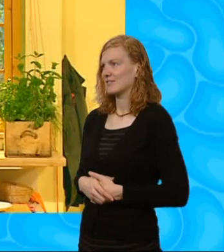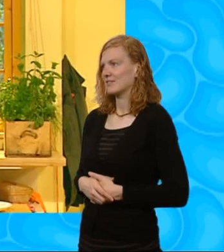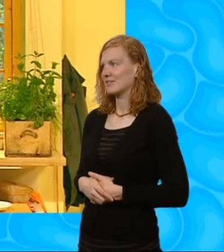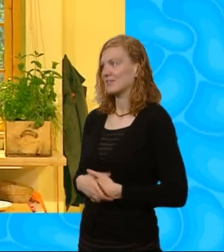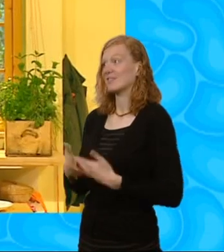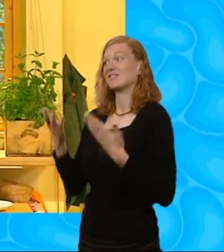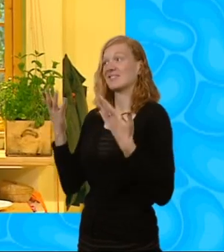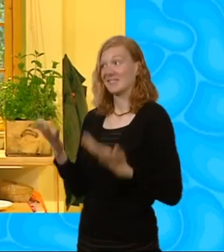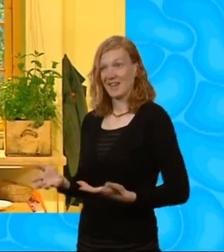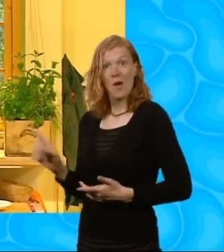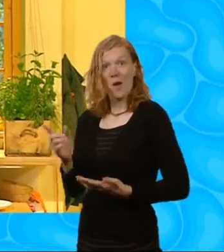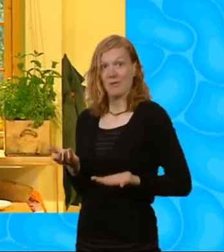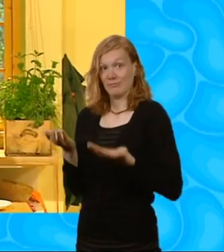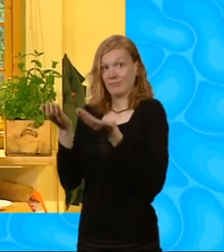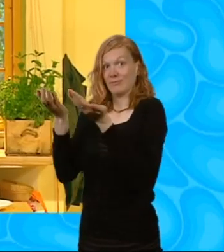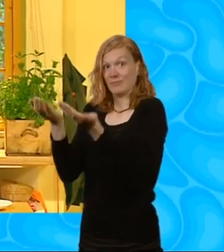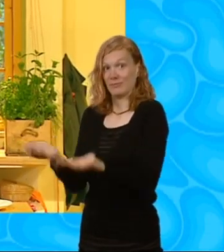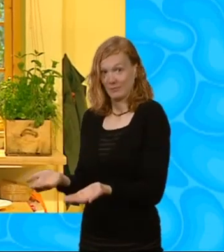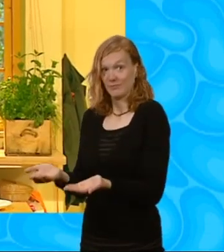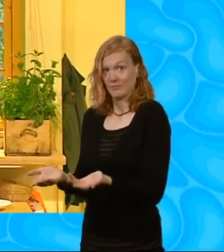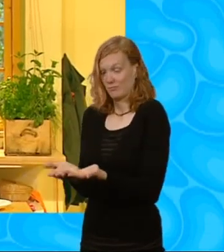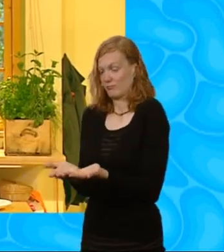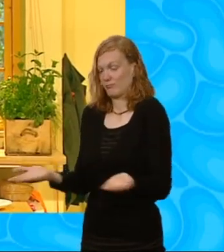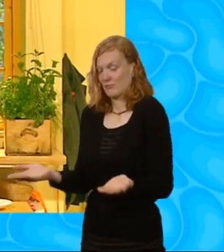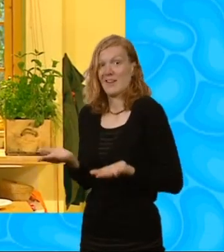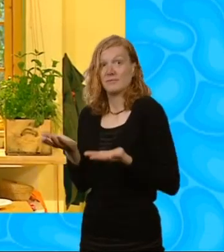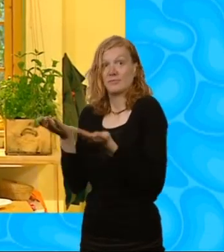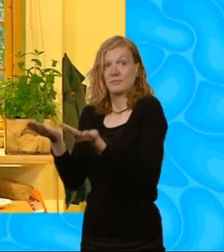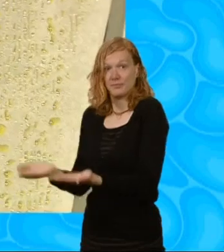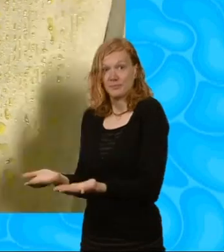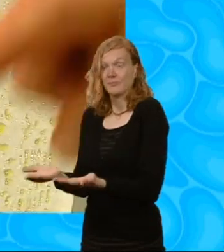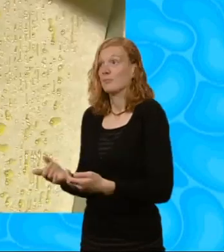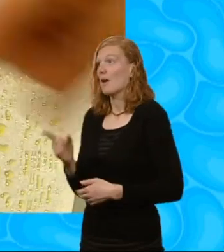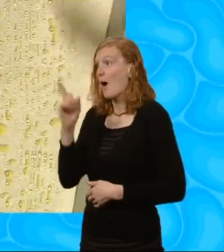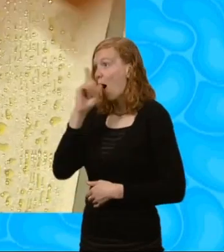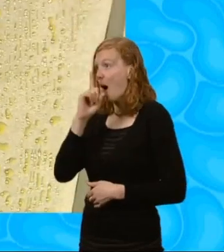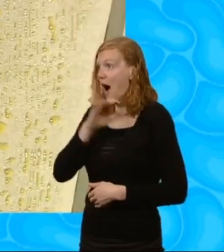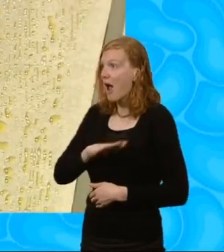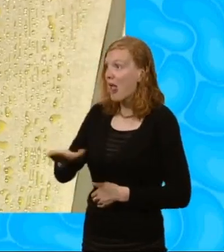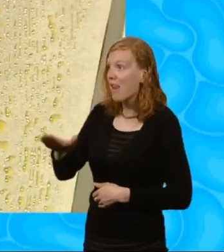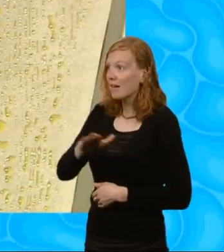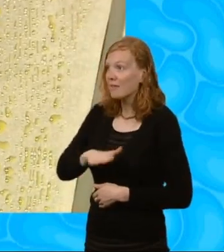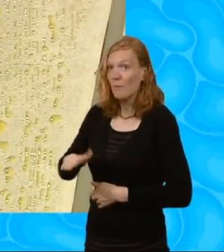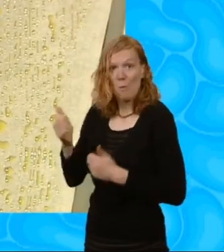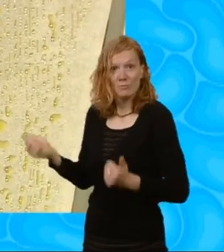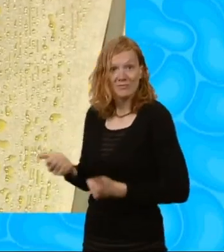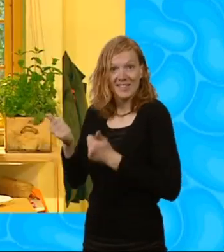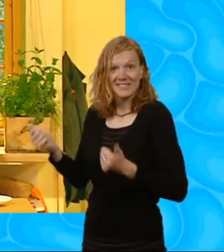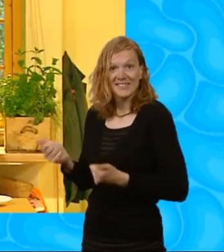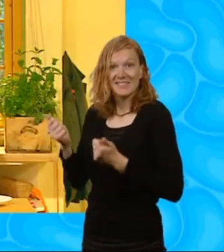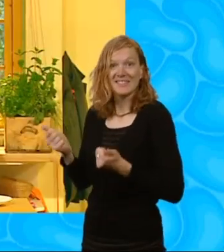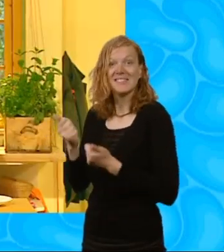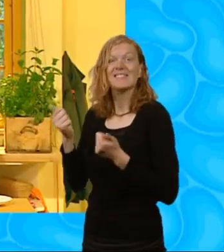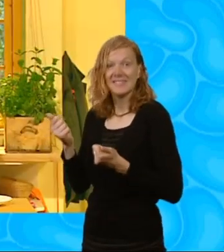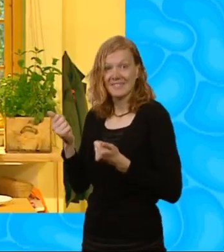And now we're going to take a baking tray with some baking paper on top of it, like this. I've already oiled yours for you, so that's good, isn't it?